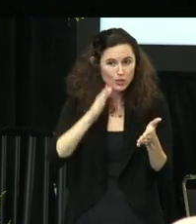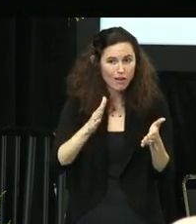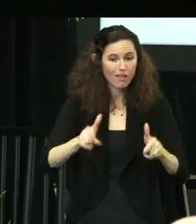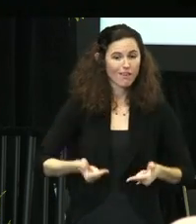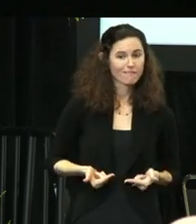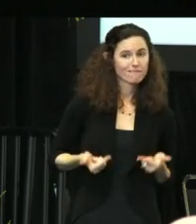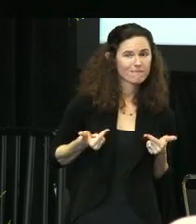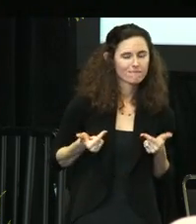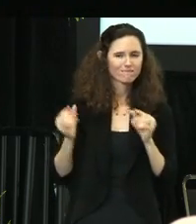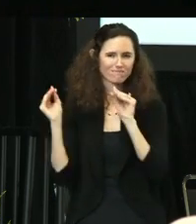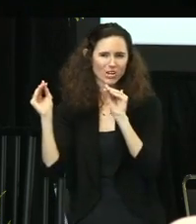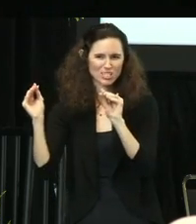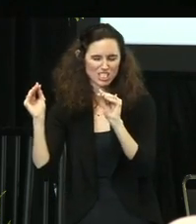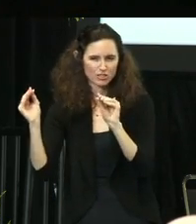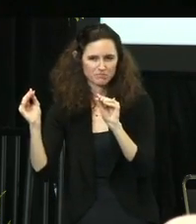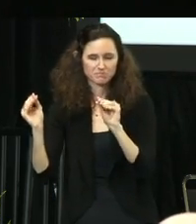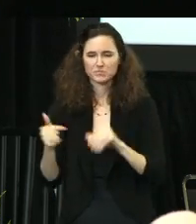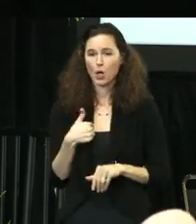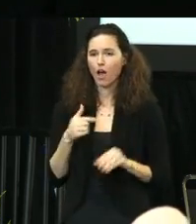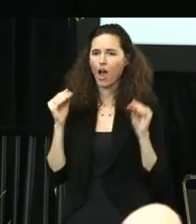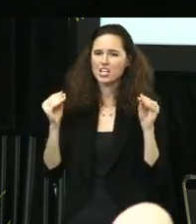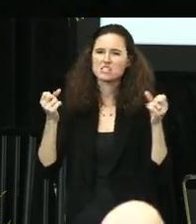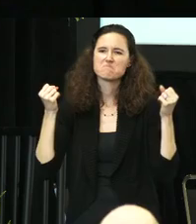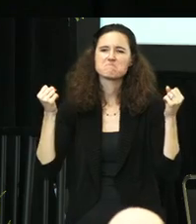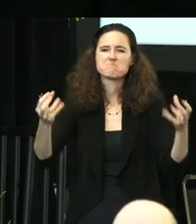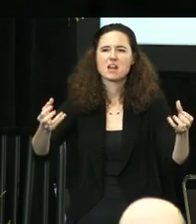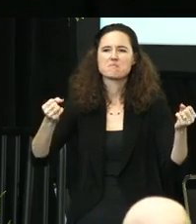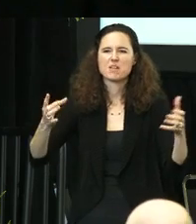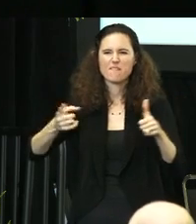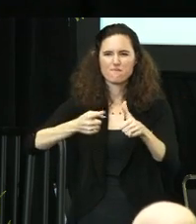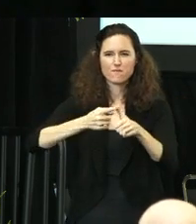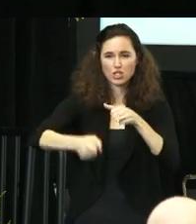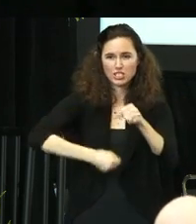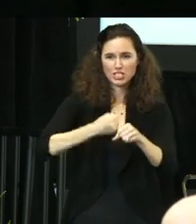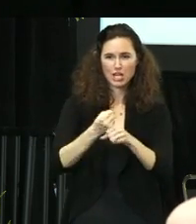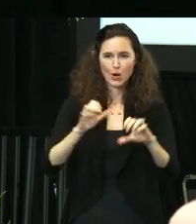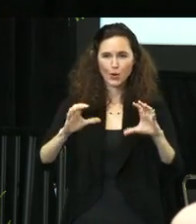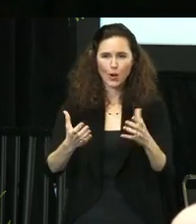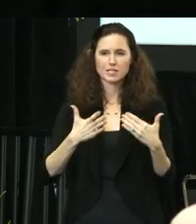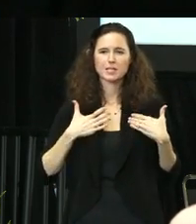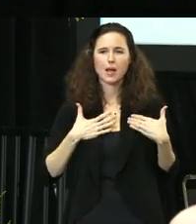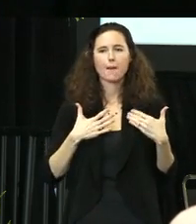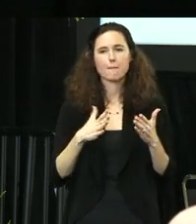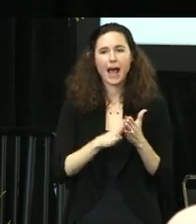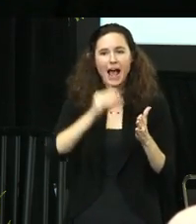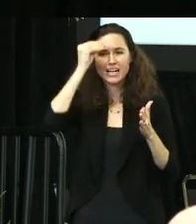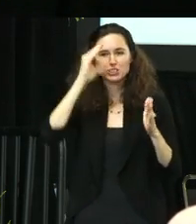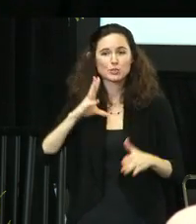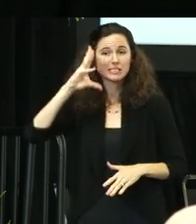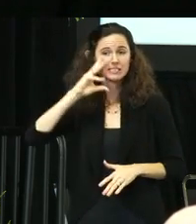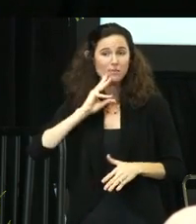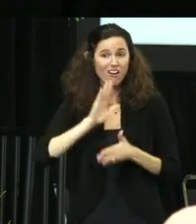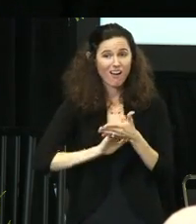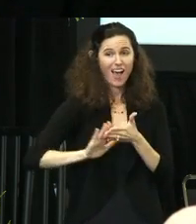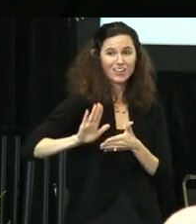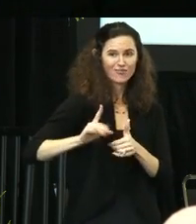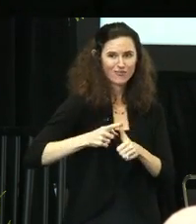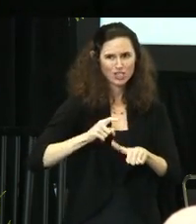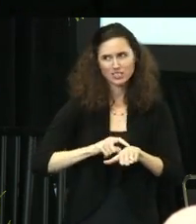teaching. So I teach many first-year courses so my students experience college for the first time.